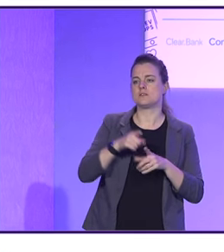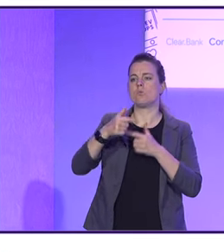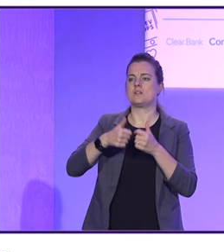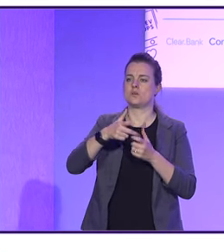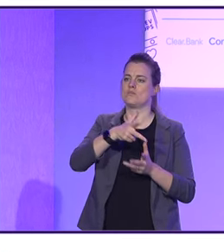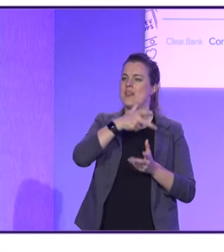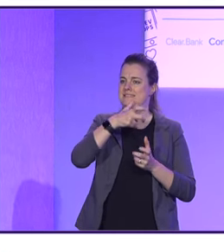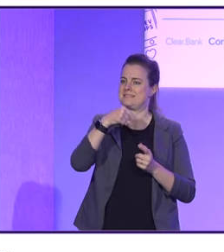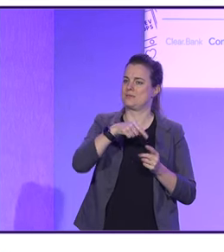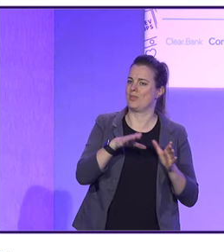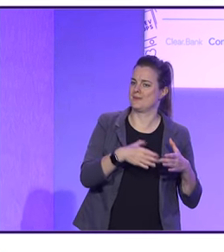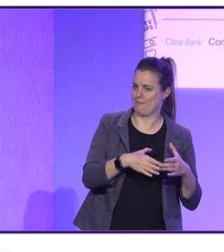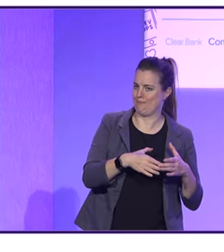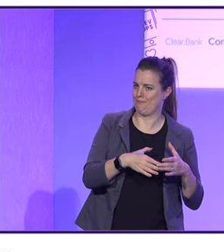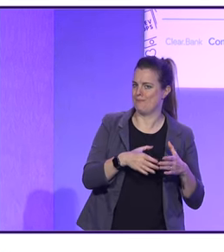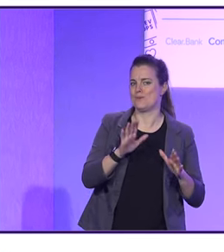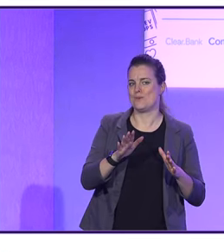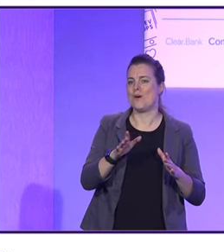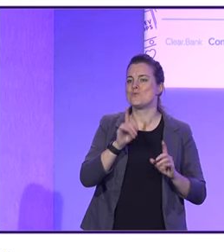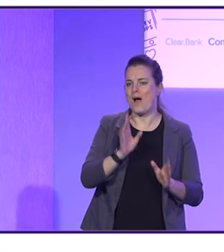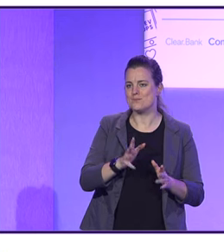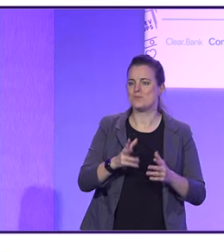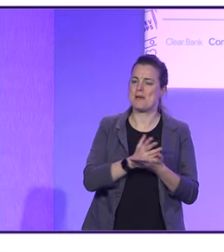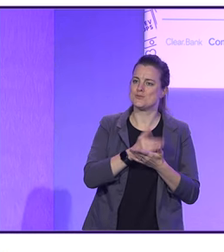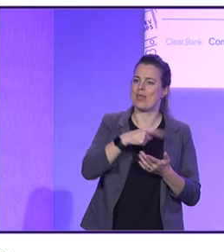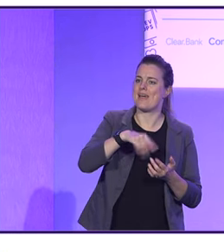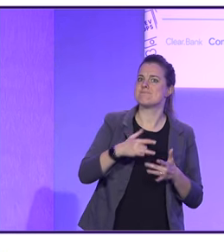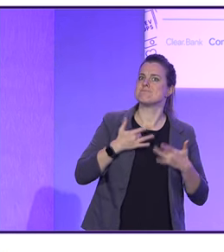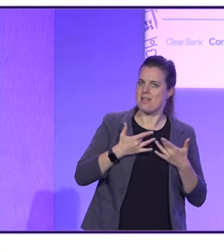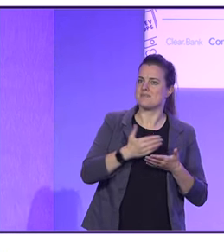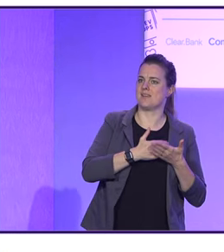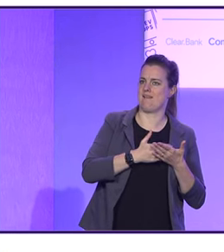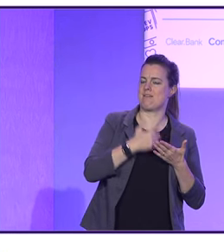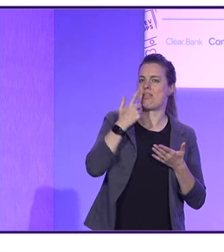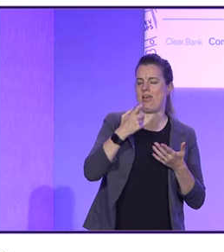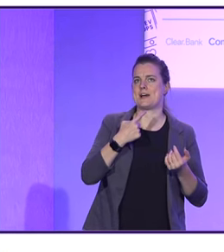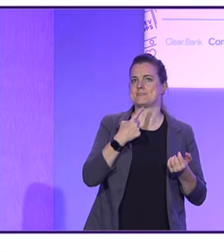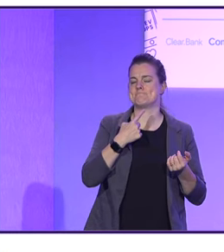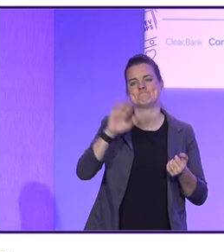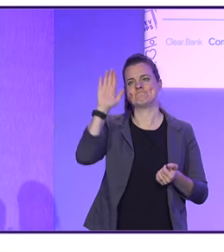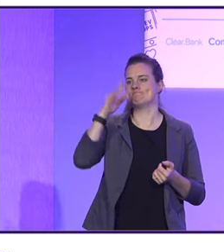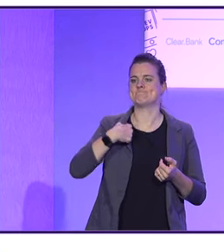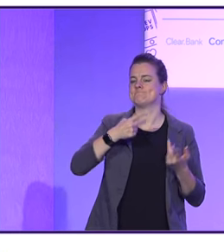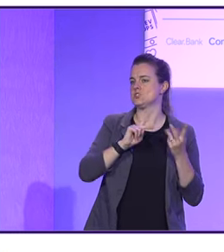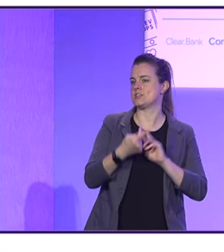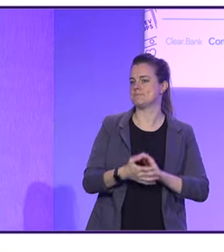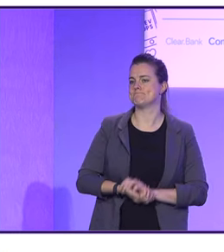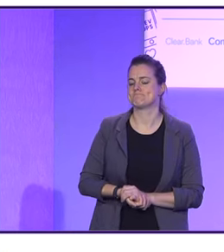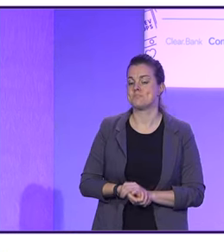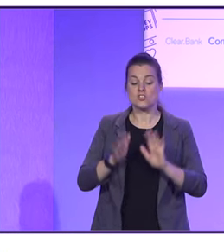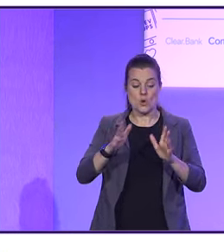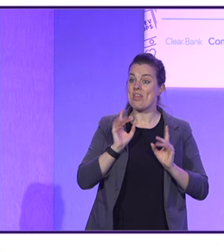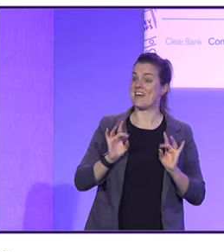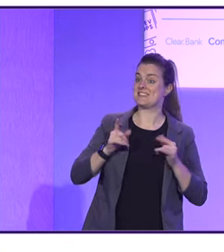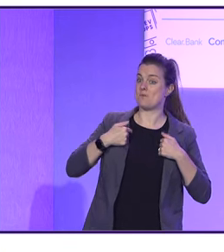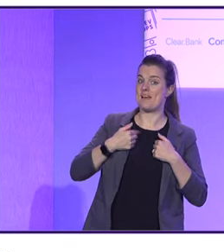that. And that's all I've got. With a minute to spare, I just want to quickly say thank you, first of all, to the audience for all of my straw polls. That was really interesting